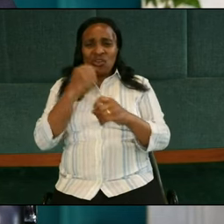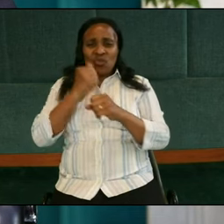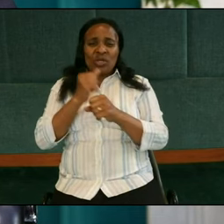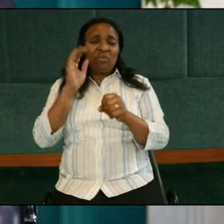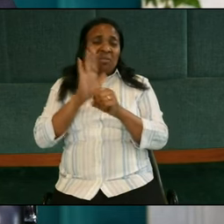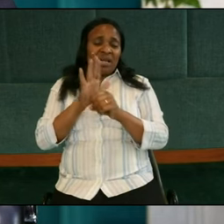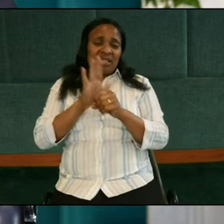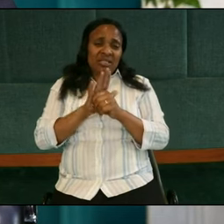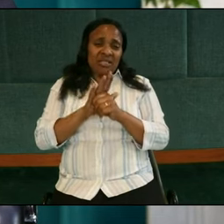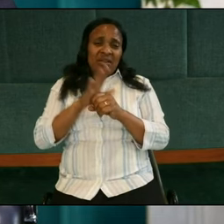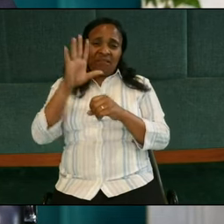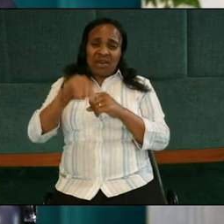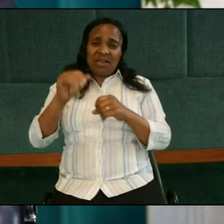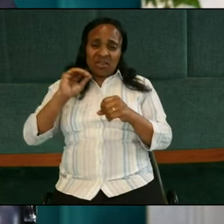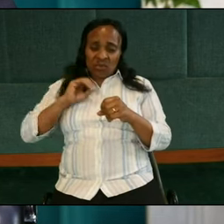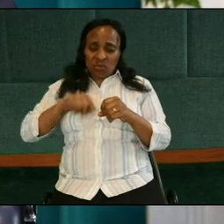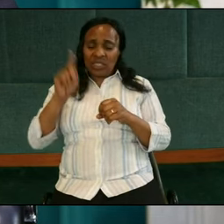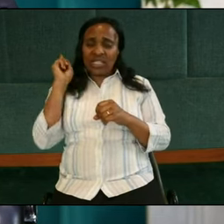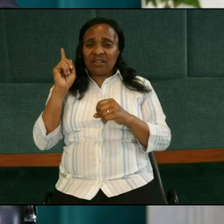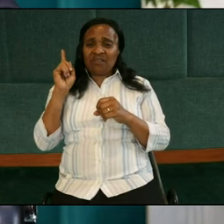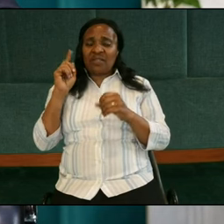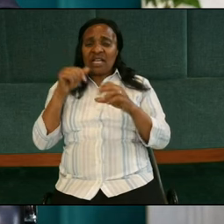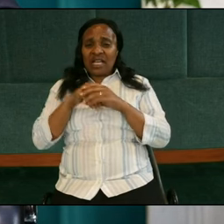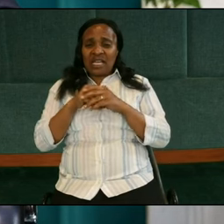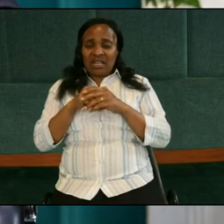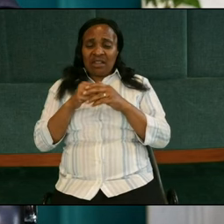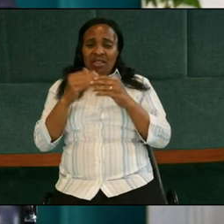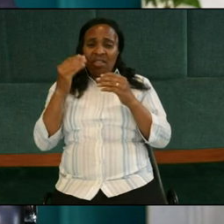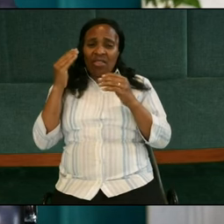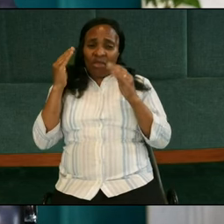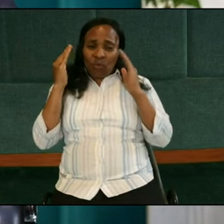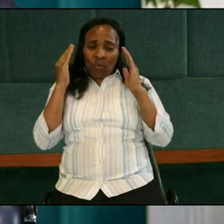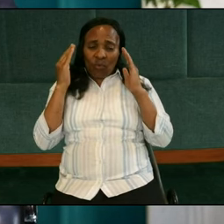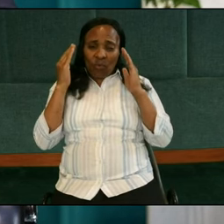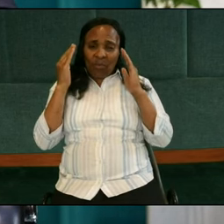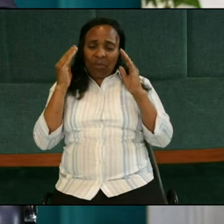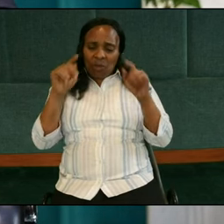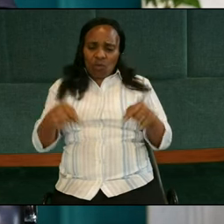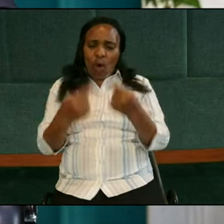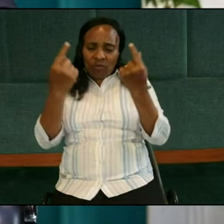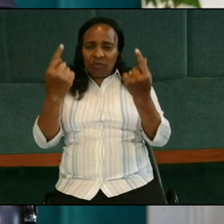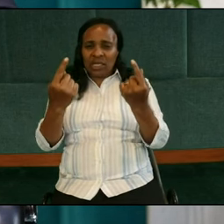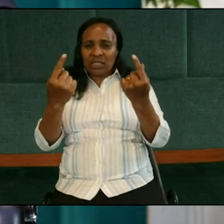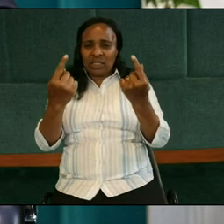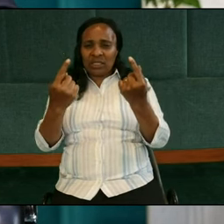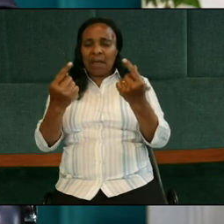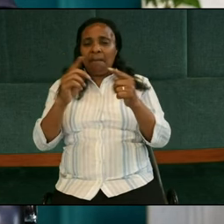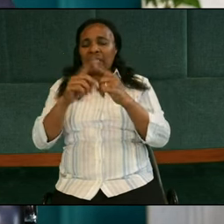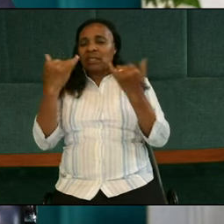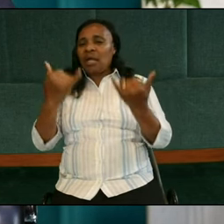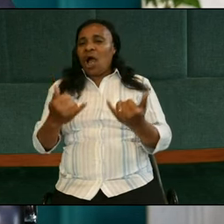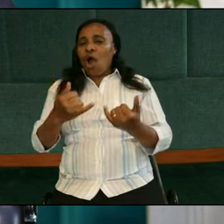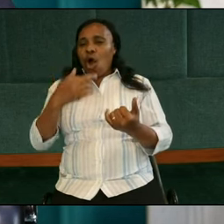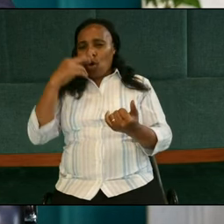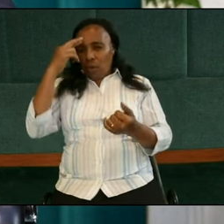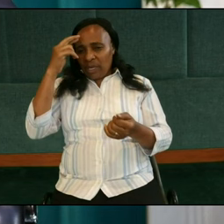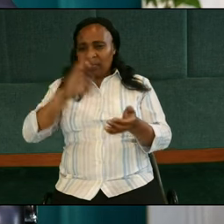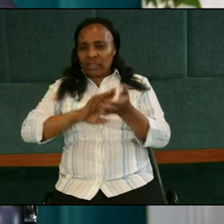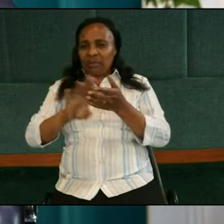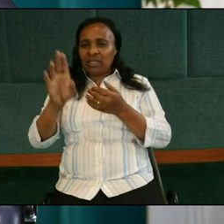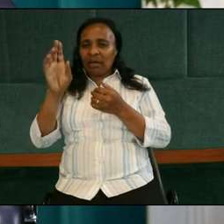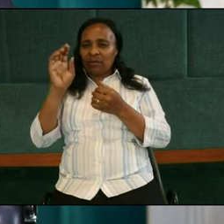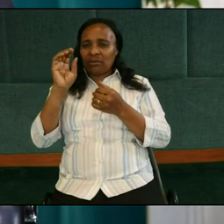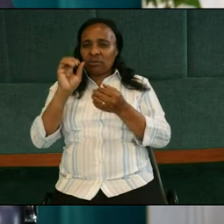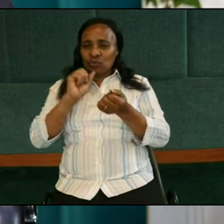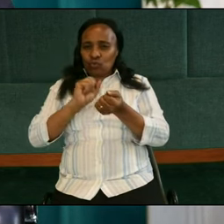you realize we find ourselves in the aspect of conformation. But you see in Romans 12:2, you know, a very nice verse